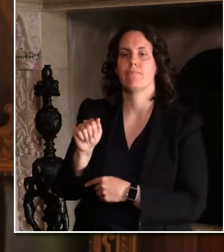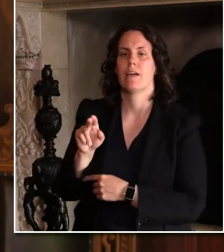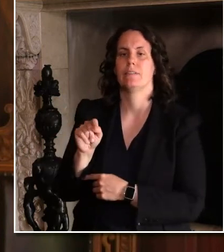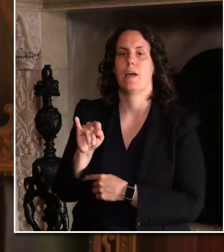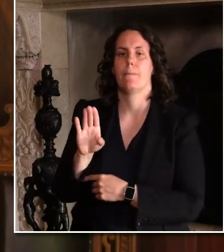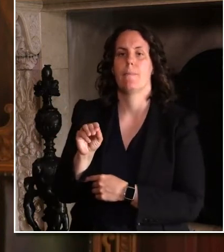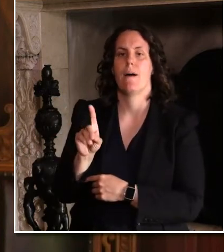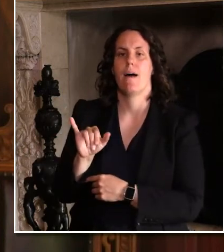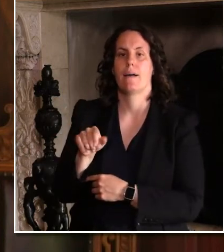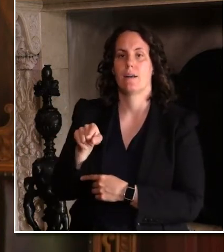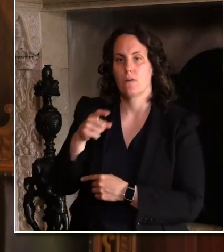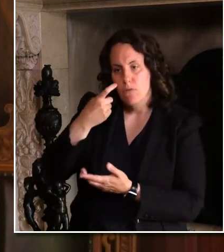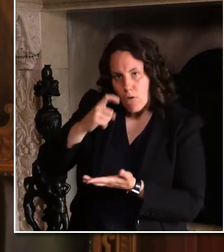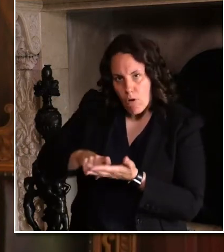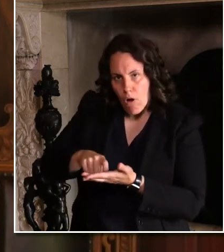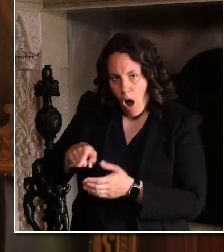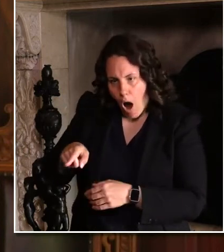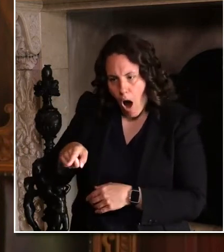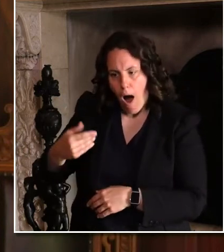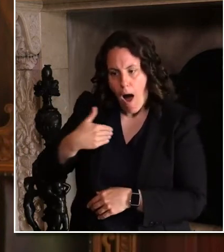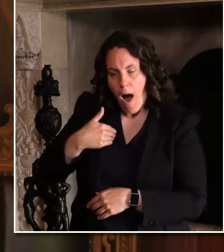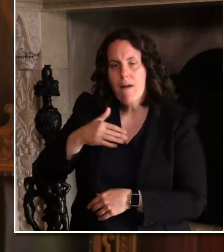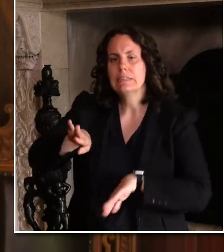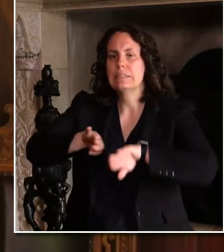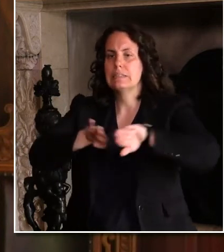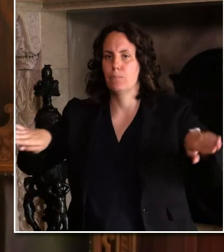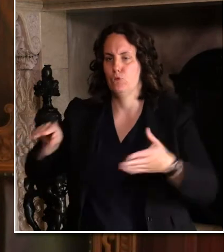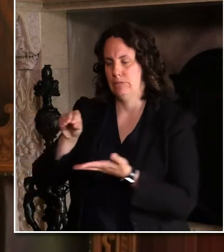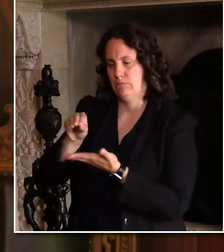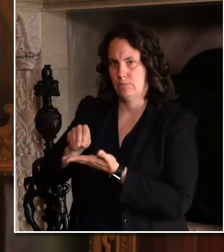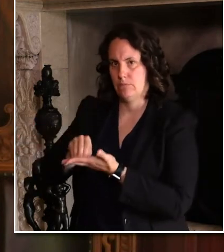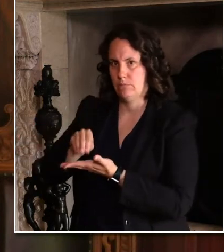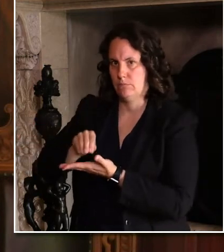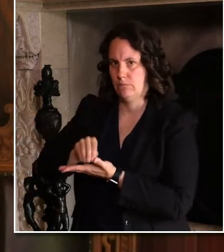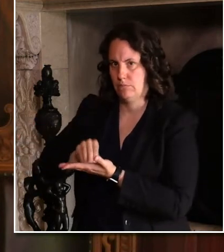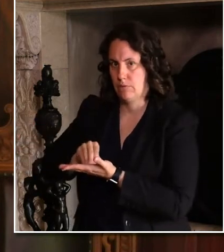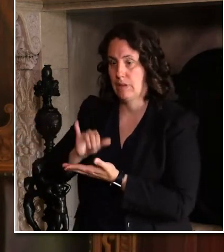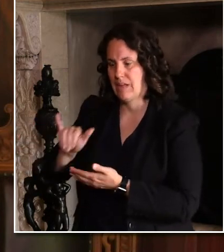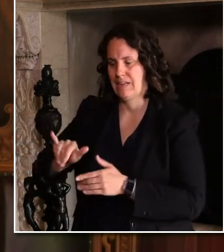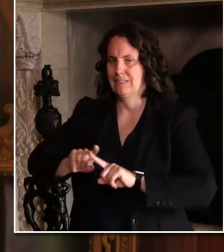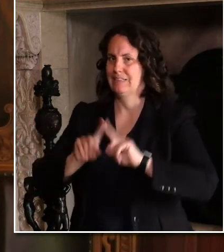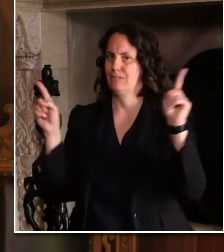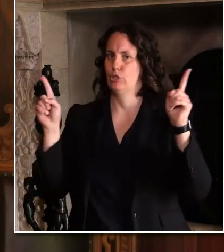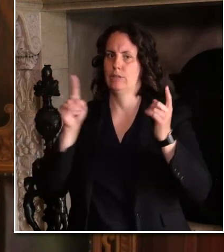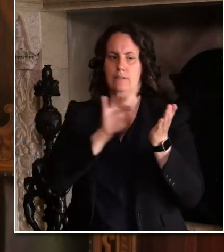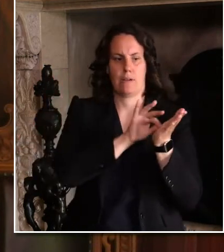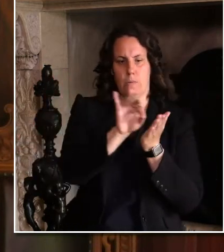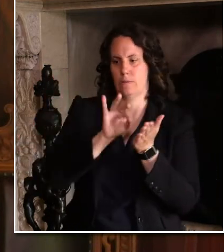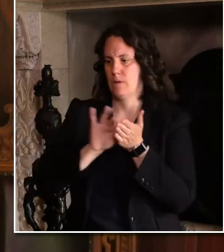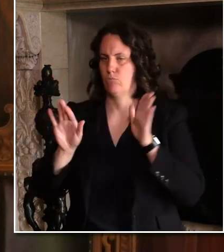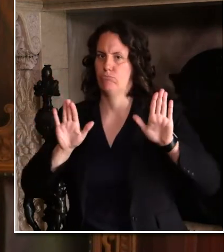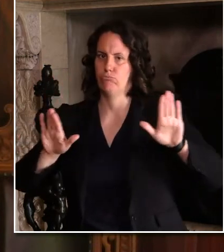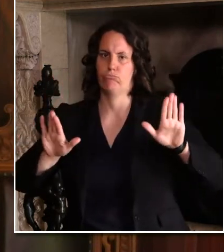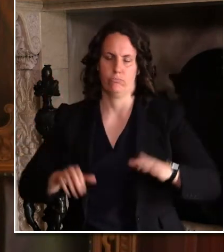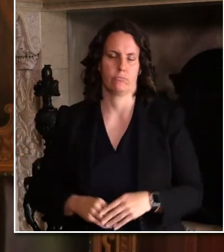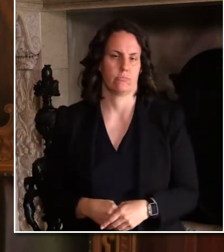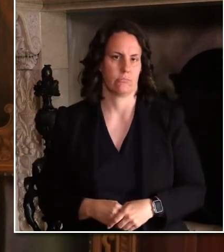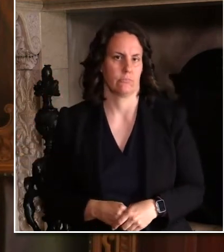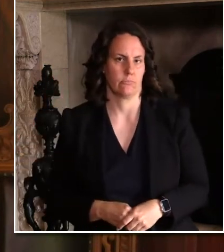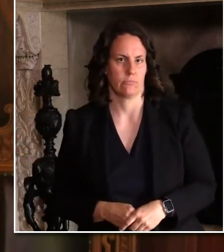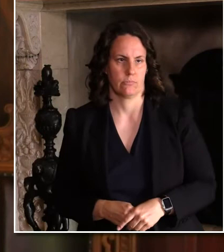cases. The real value for antibody tests, we feel, is going to be on sort of in the aggregate in terms of